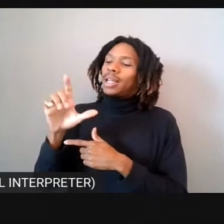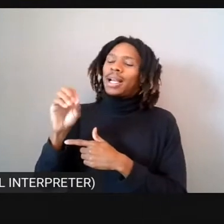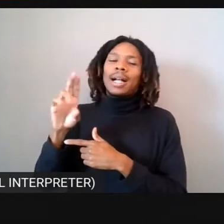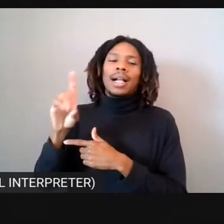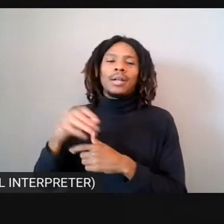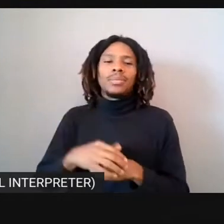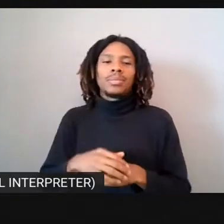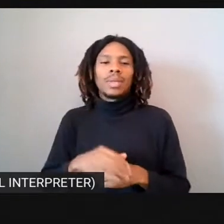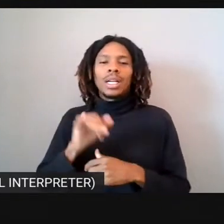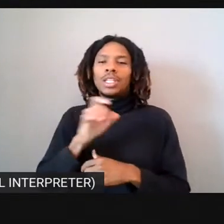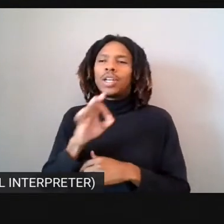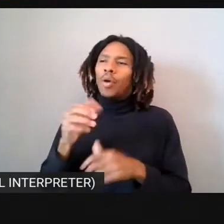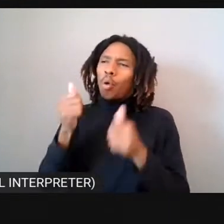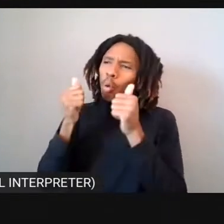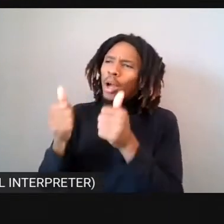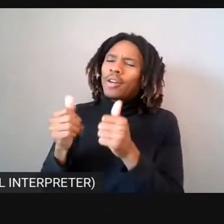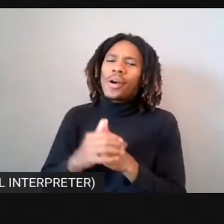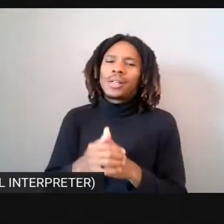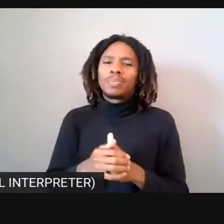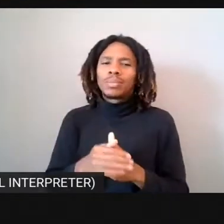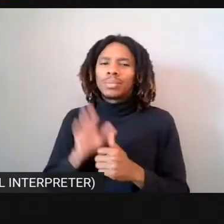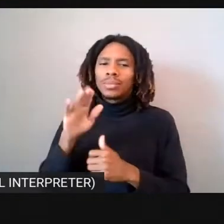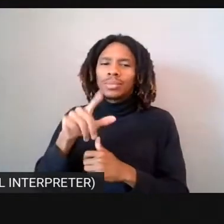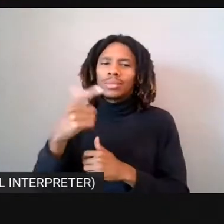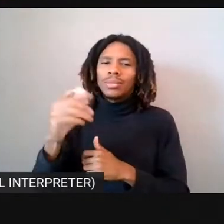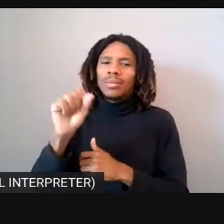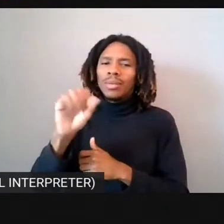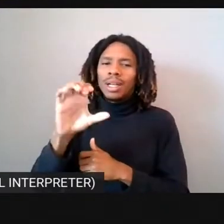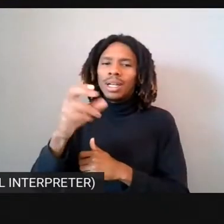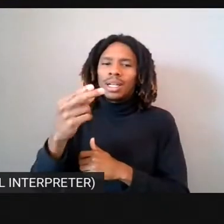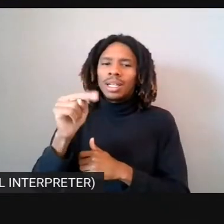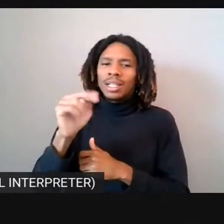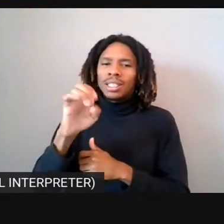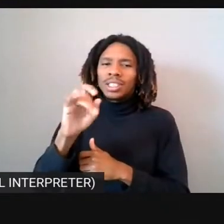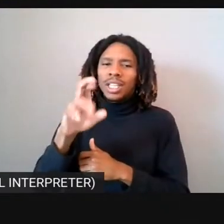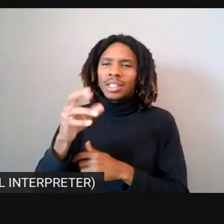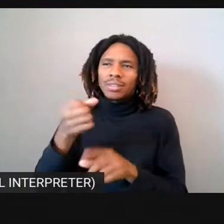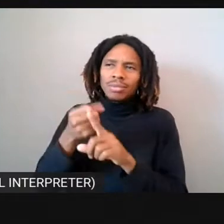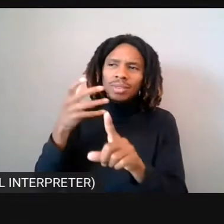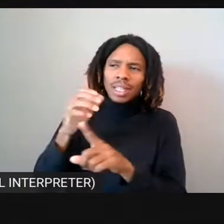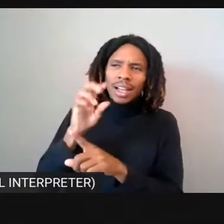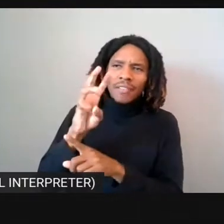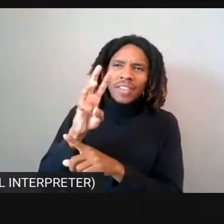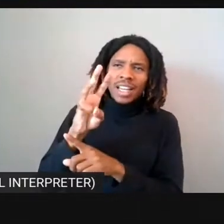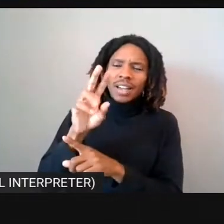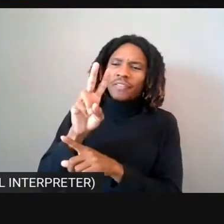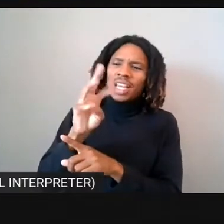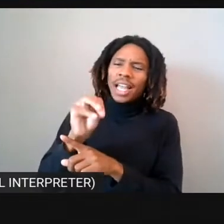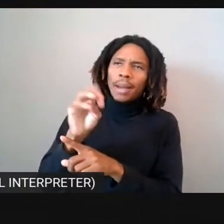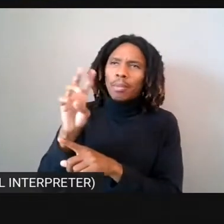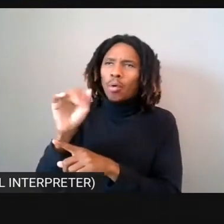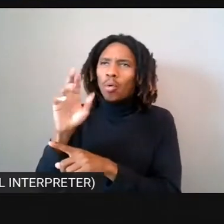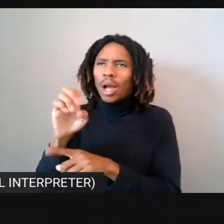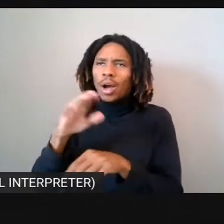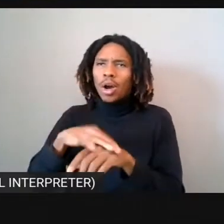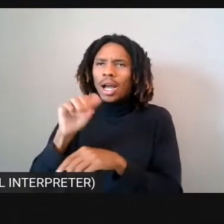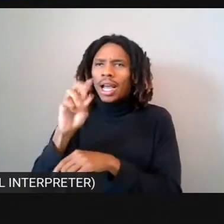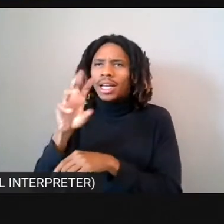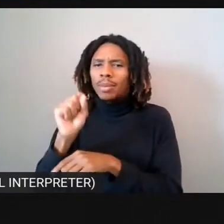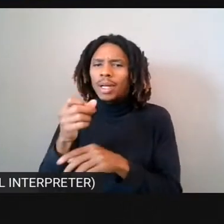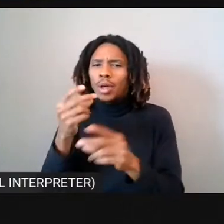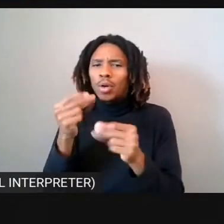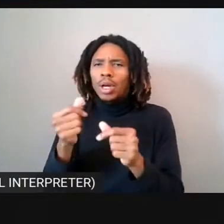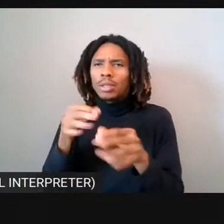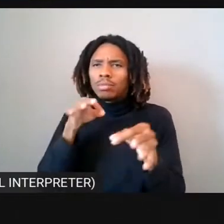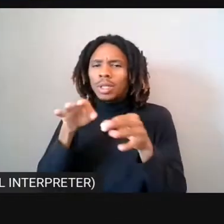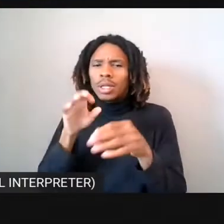Wonderful. Okay, Schneider, you give us a sense of what VMware on AWS is, and then also the quick overview of what an